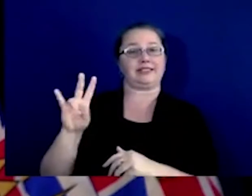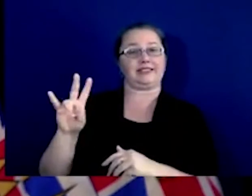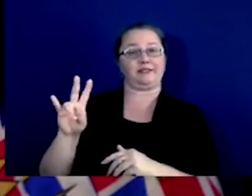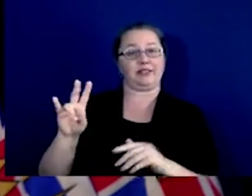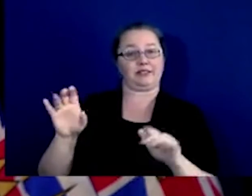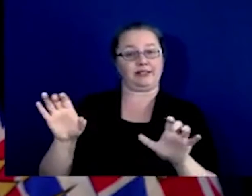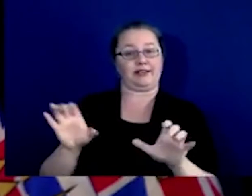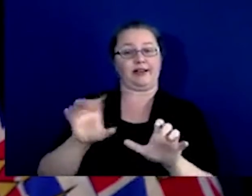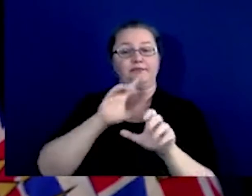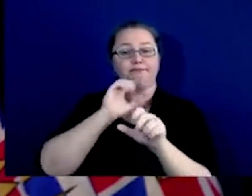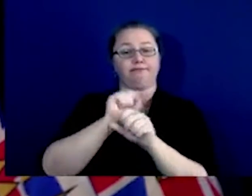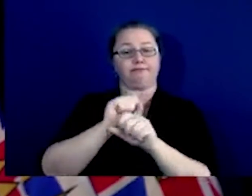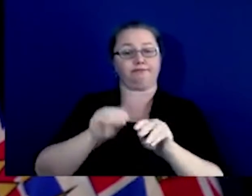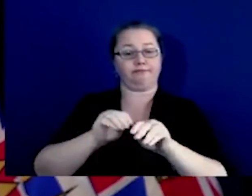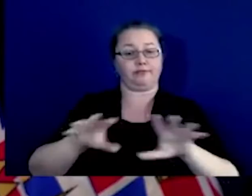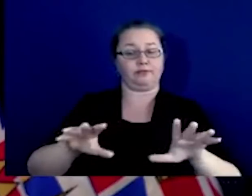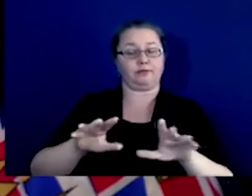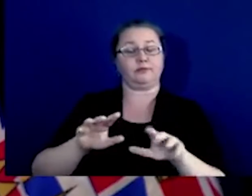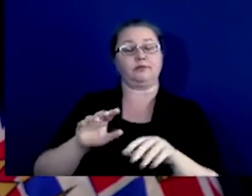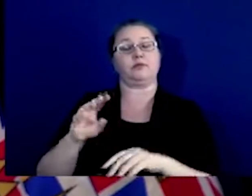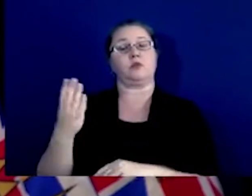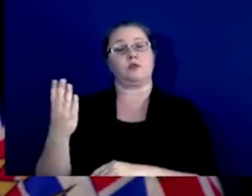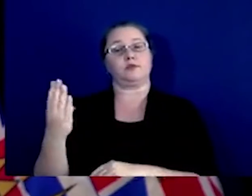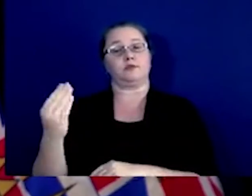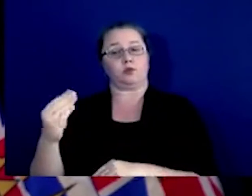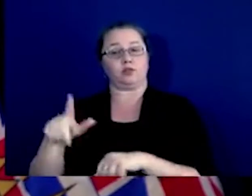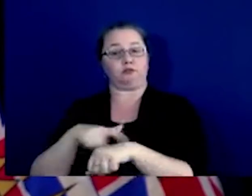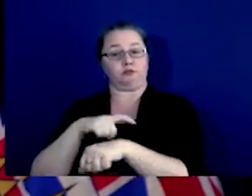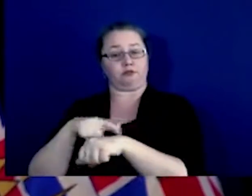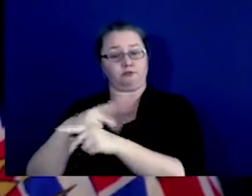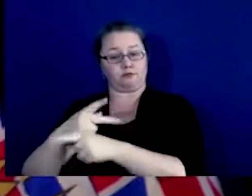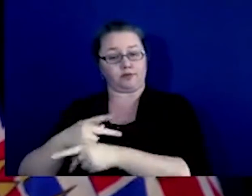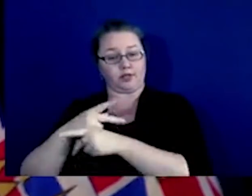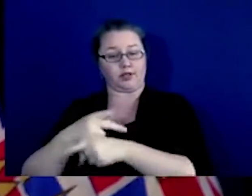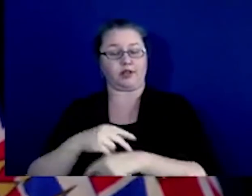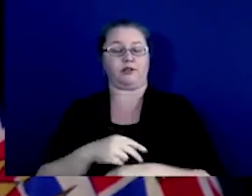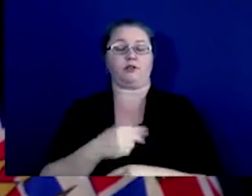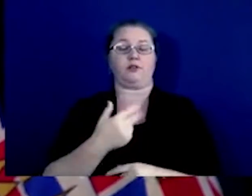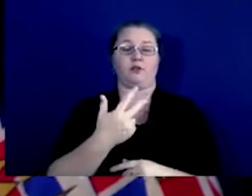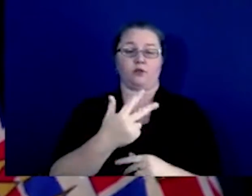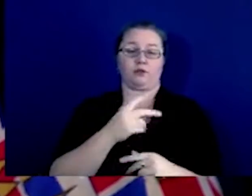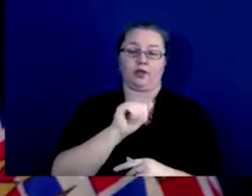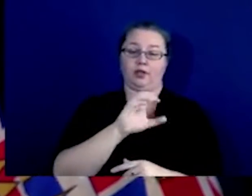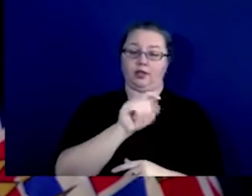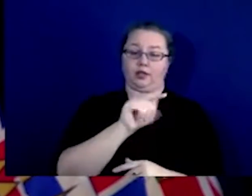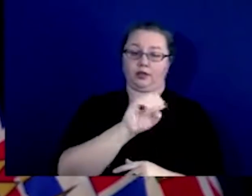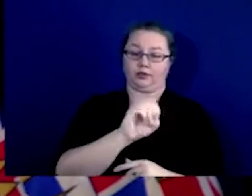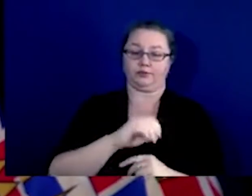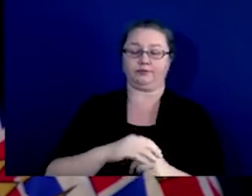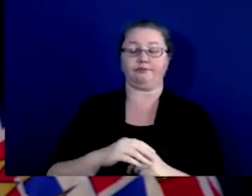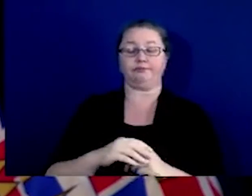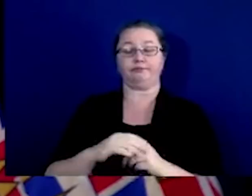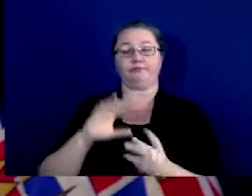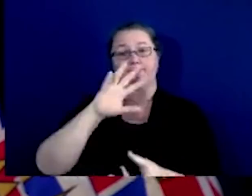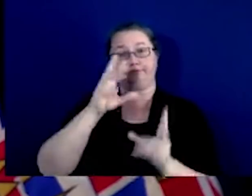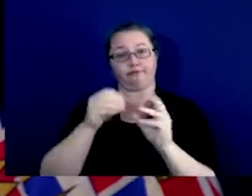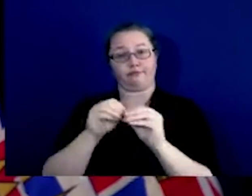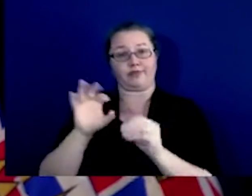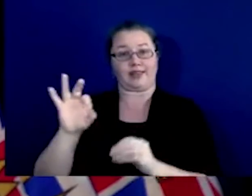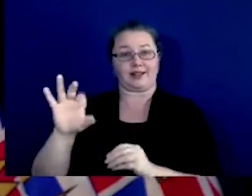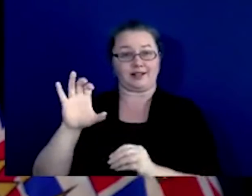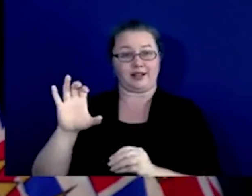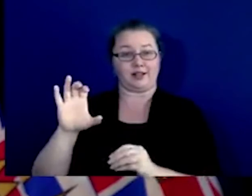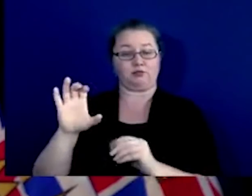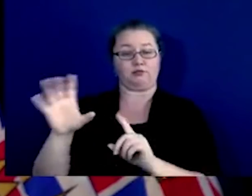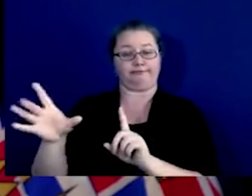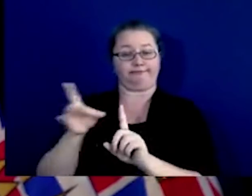Health has now been declared over. We do, however, continue to have some community exposures and school exposures,